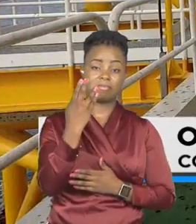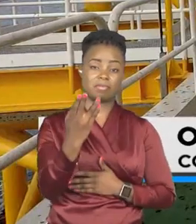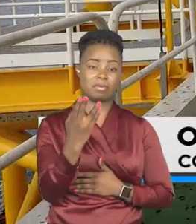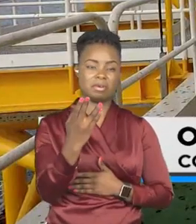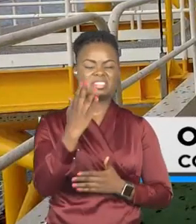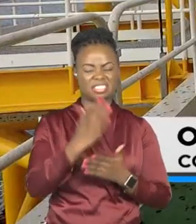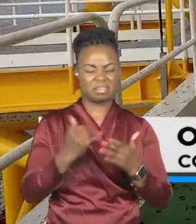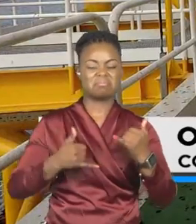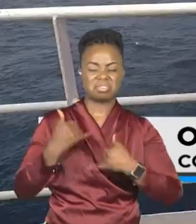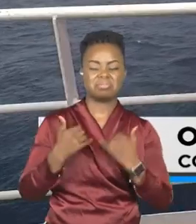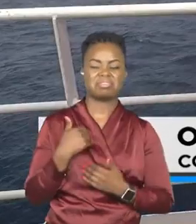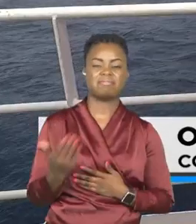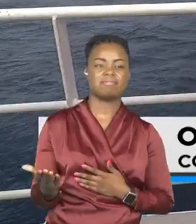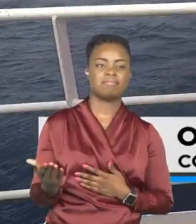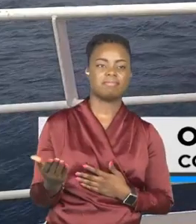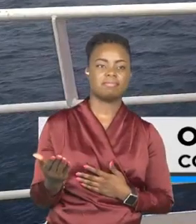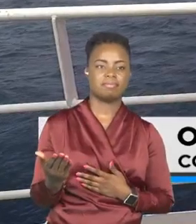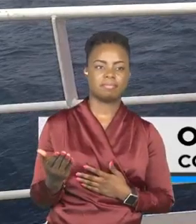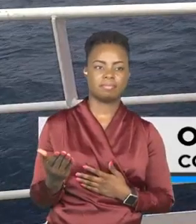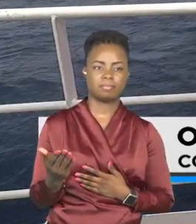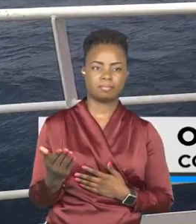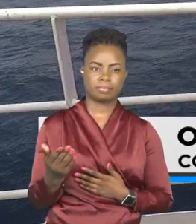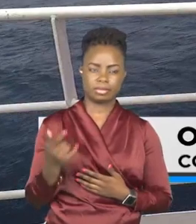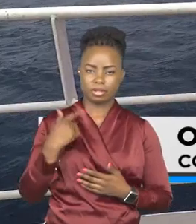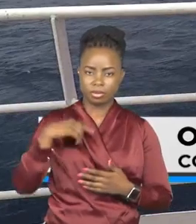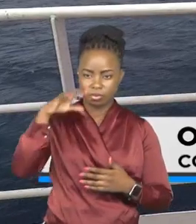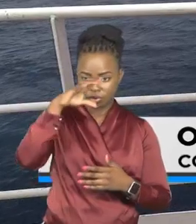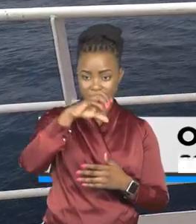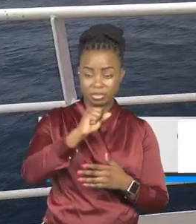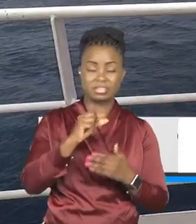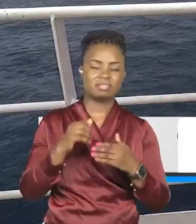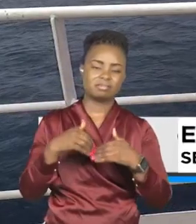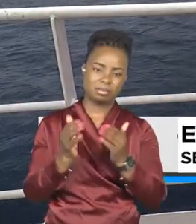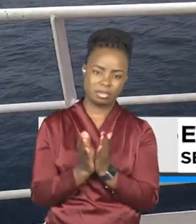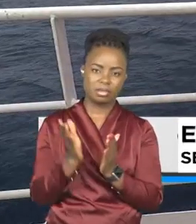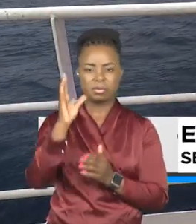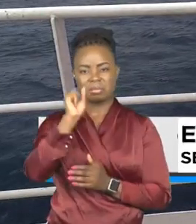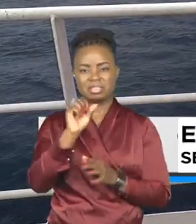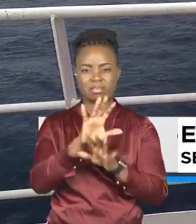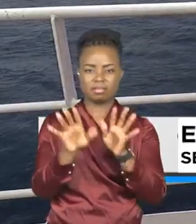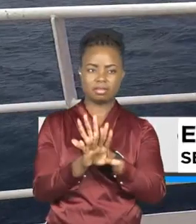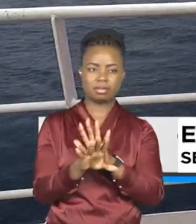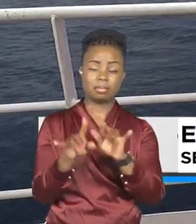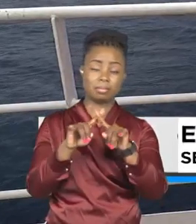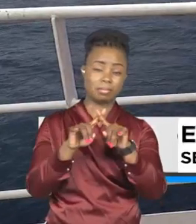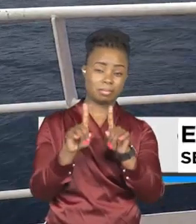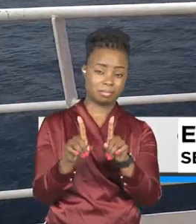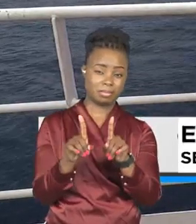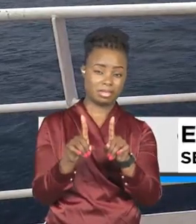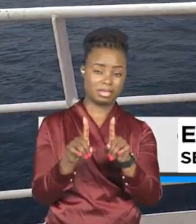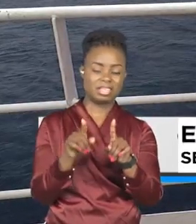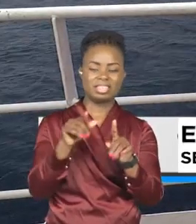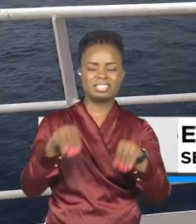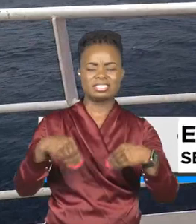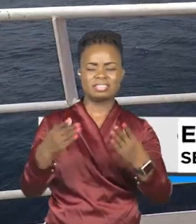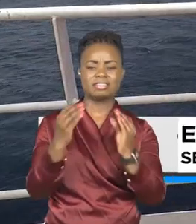it. You miss most of the main dates on the family, the birthdays and everything else. But it gives us some